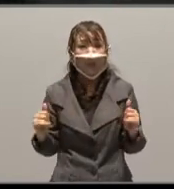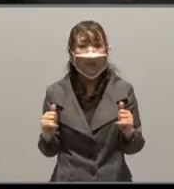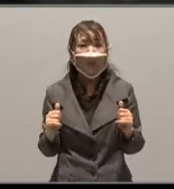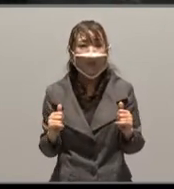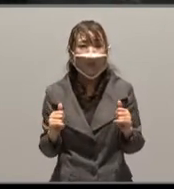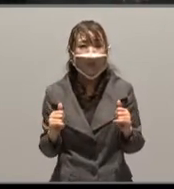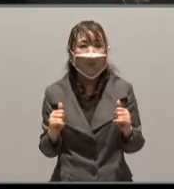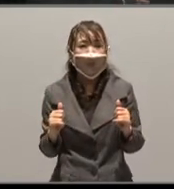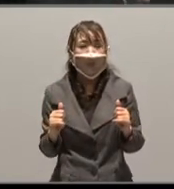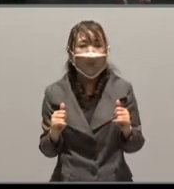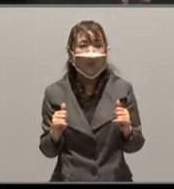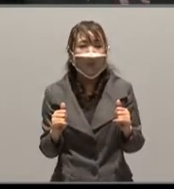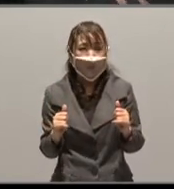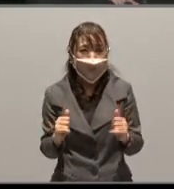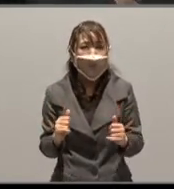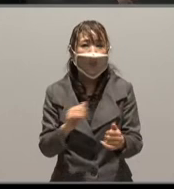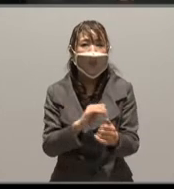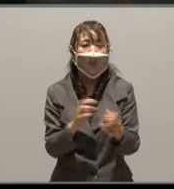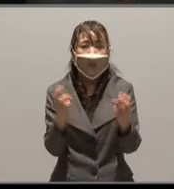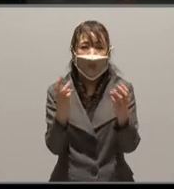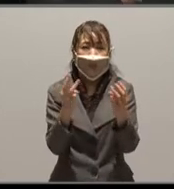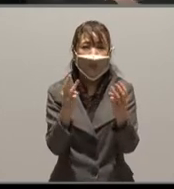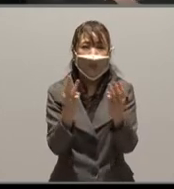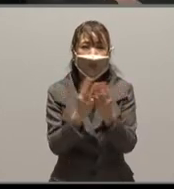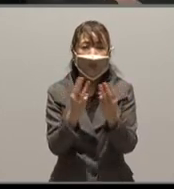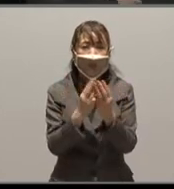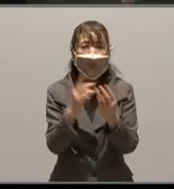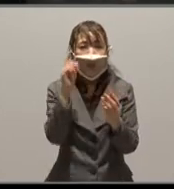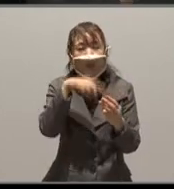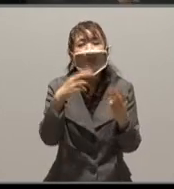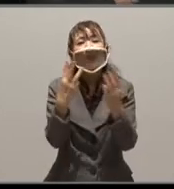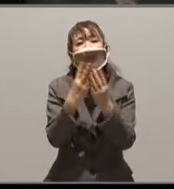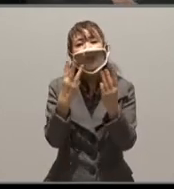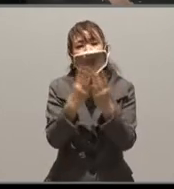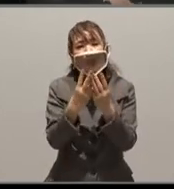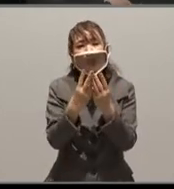that was subjective symptoms, and this is objective